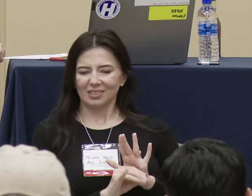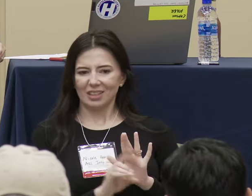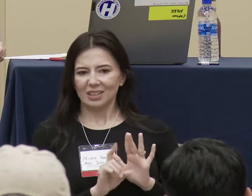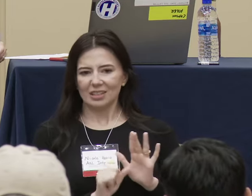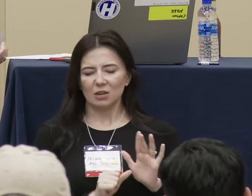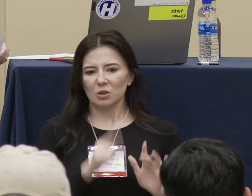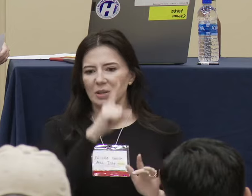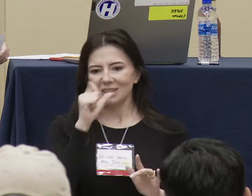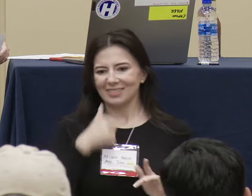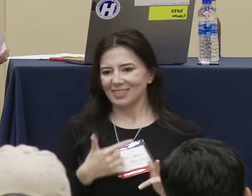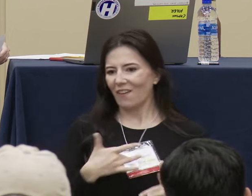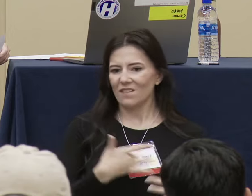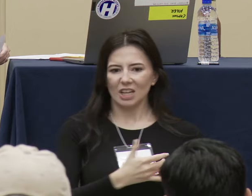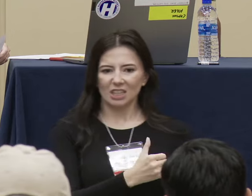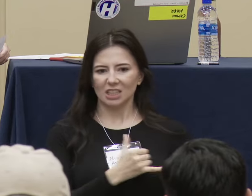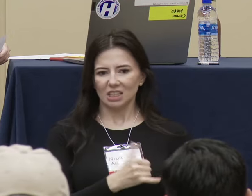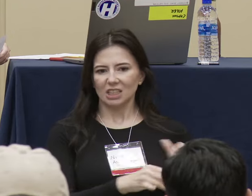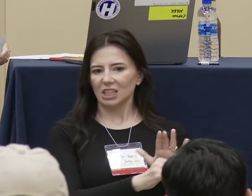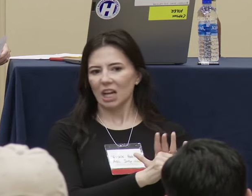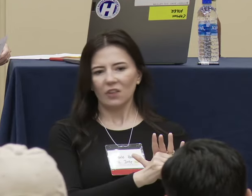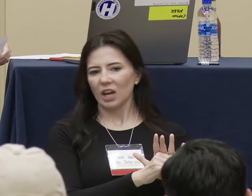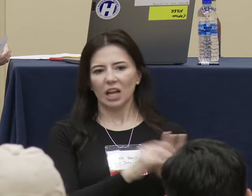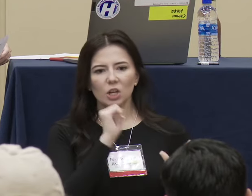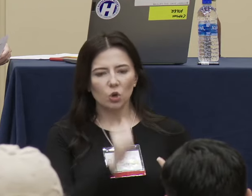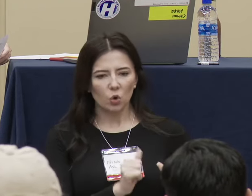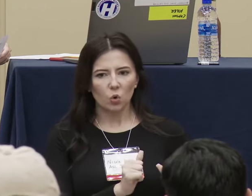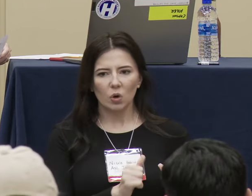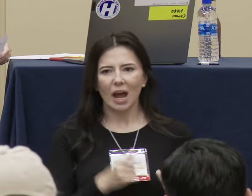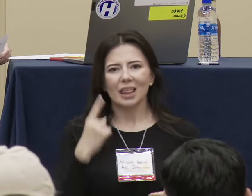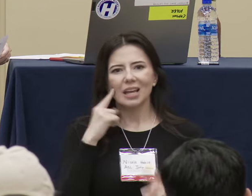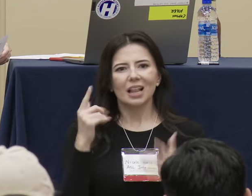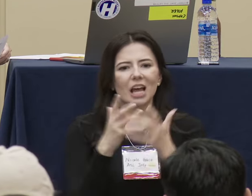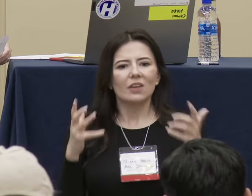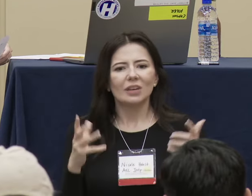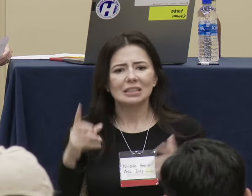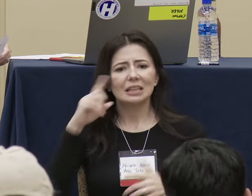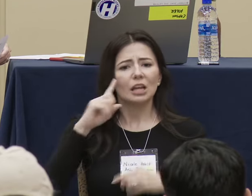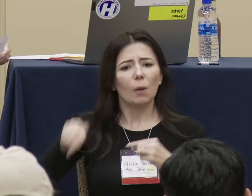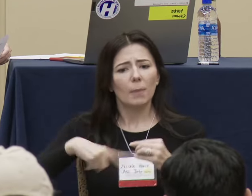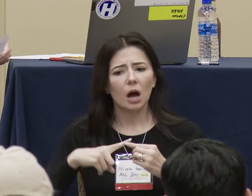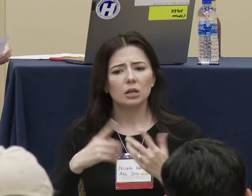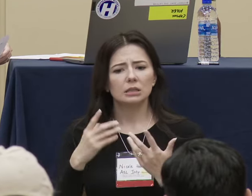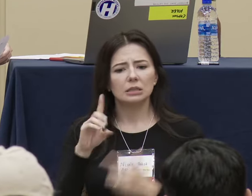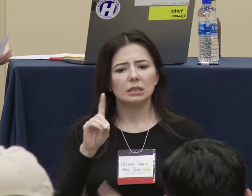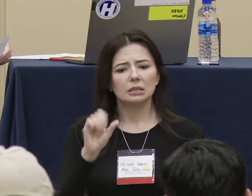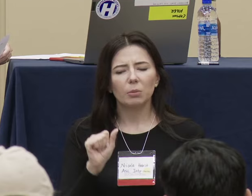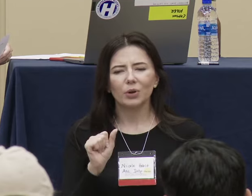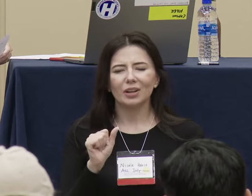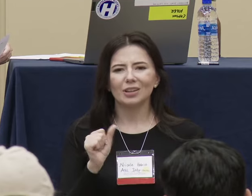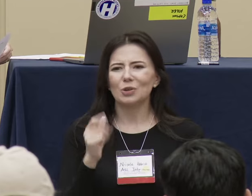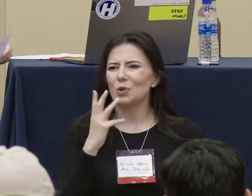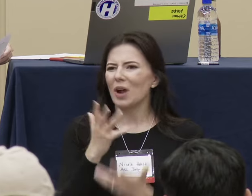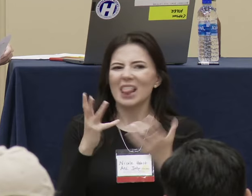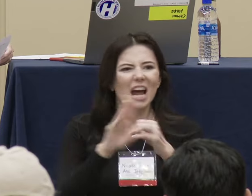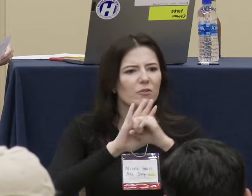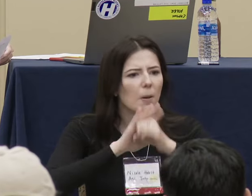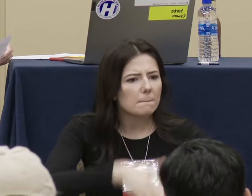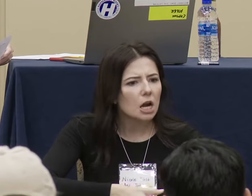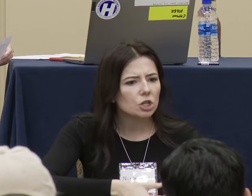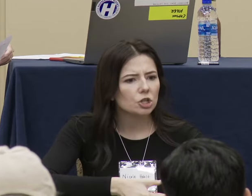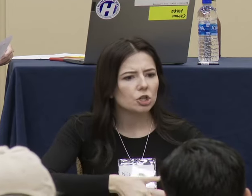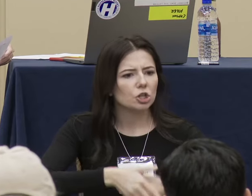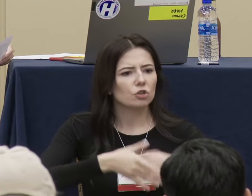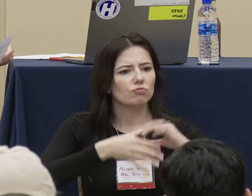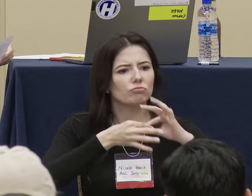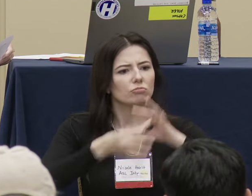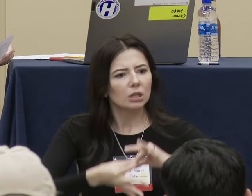identity? And I think a lot of us think about disability as, you know, there's a lot of oppression in relation to that, but it's